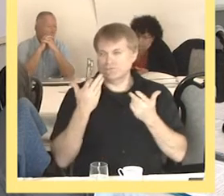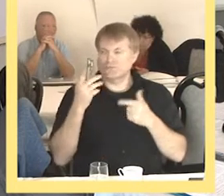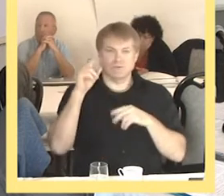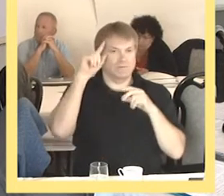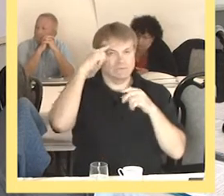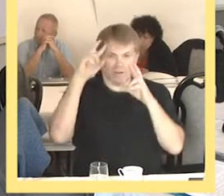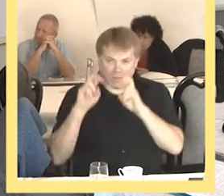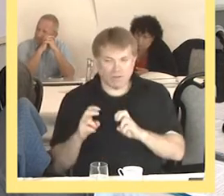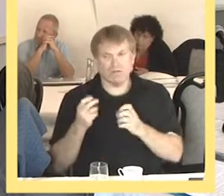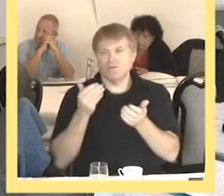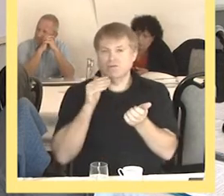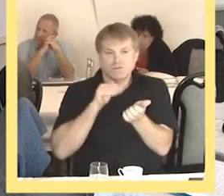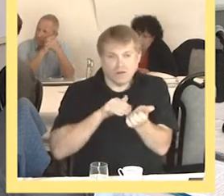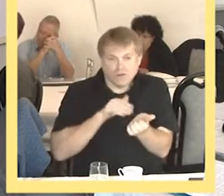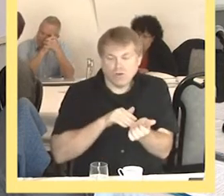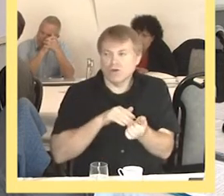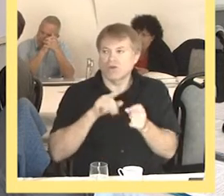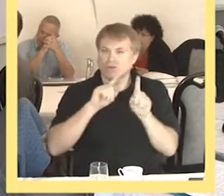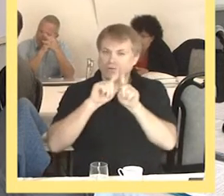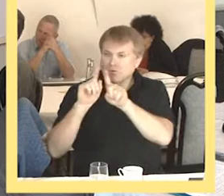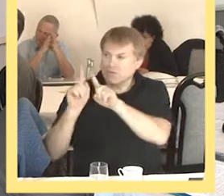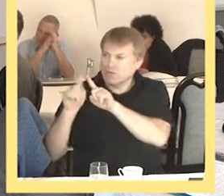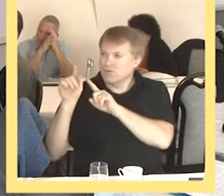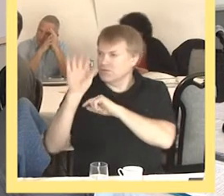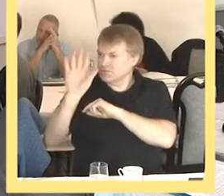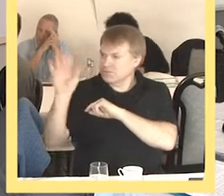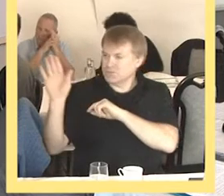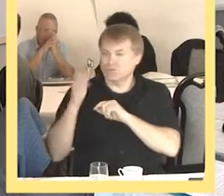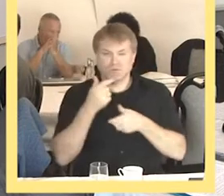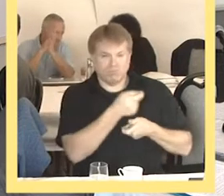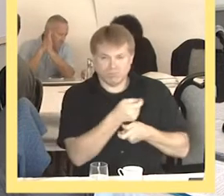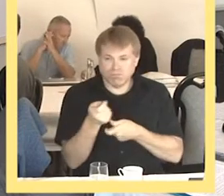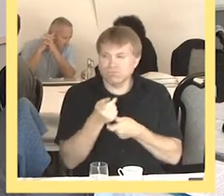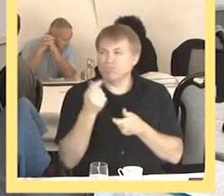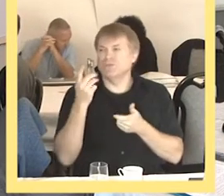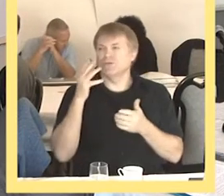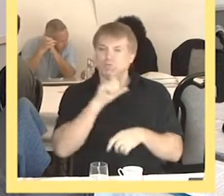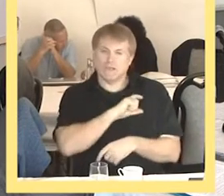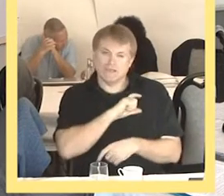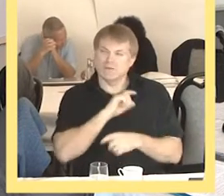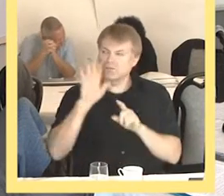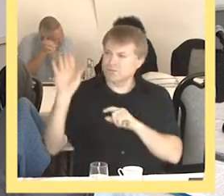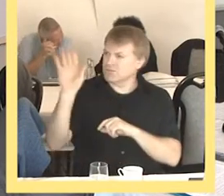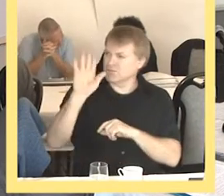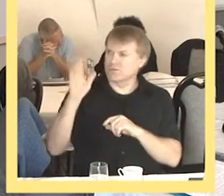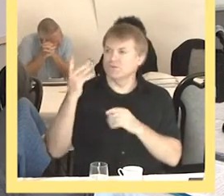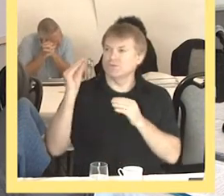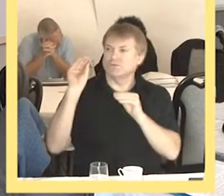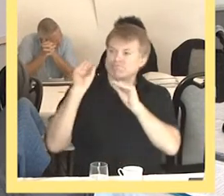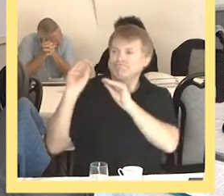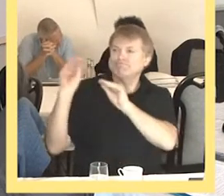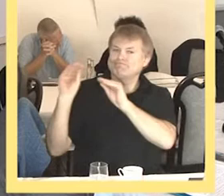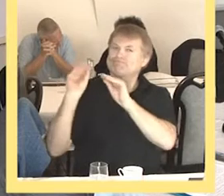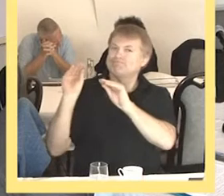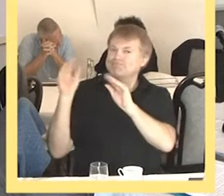psychologists and doctors, and to see which part do sensory impairment and crisis management, which part do